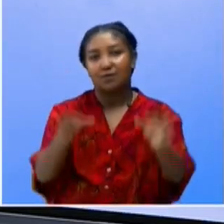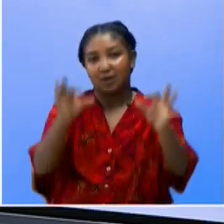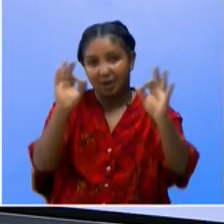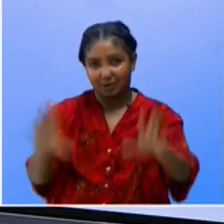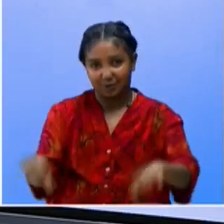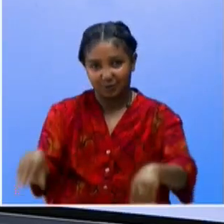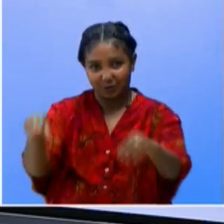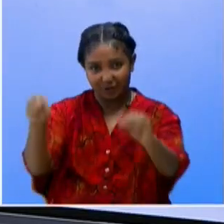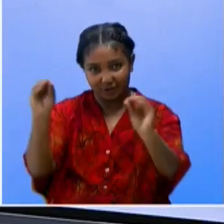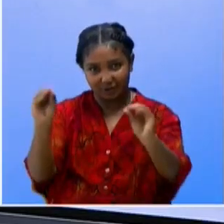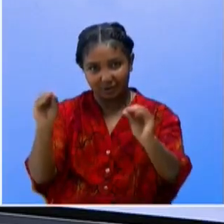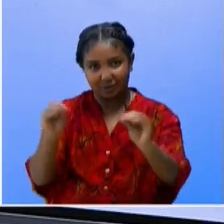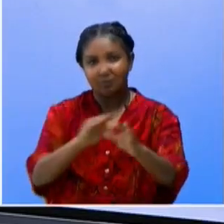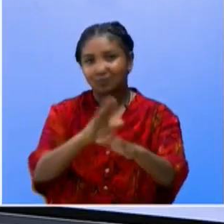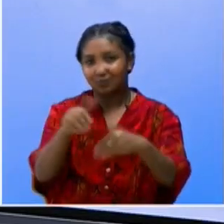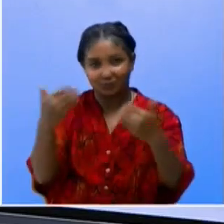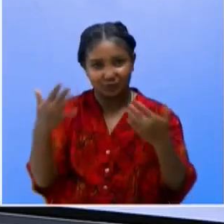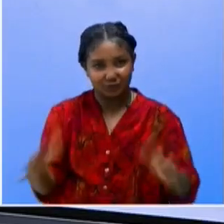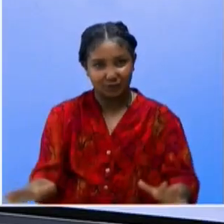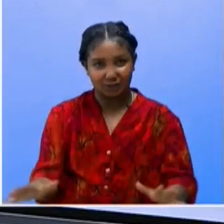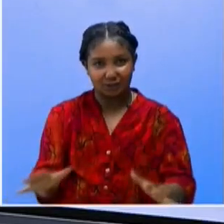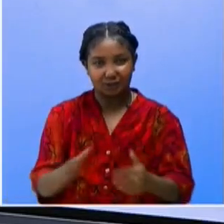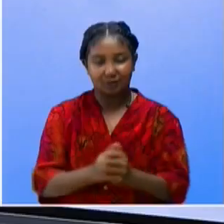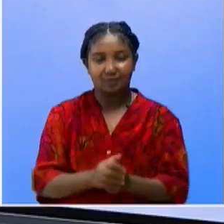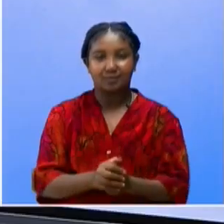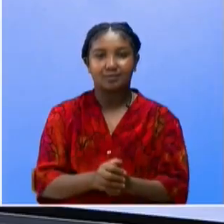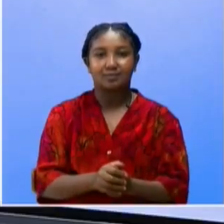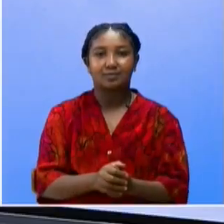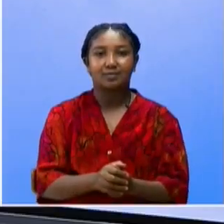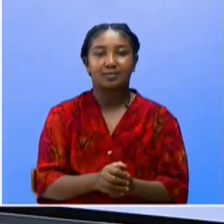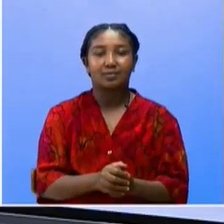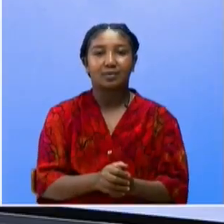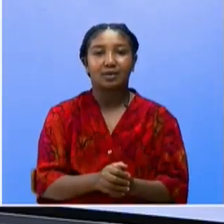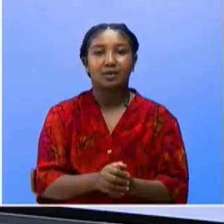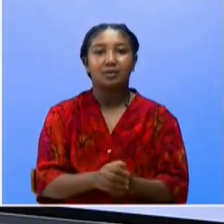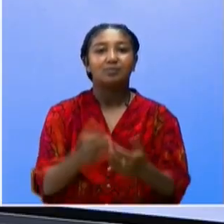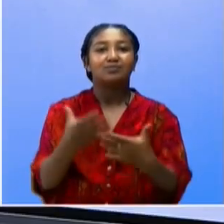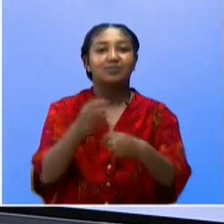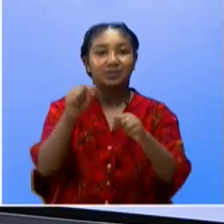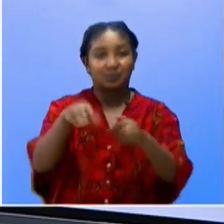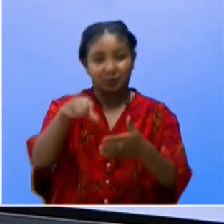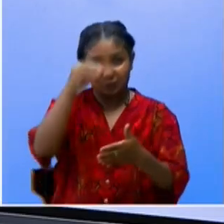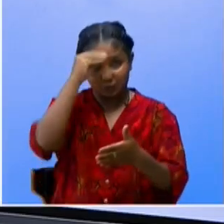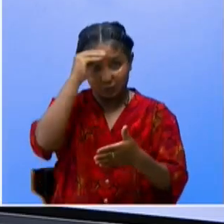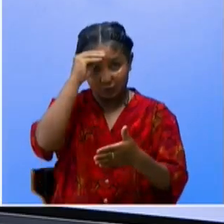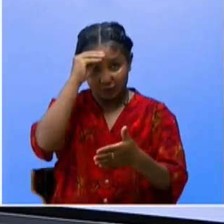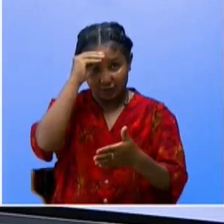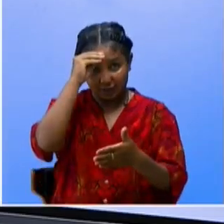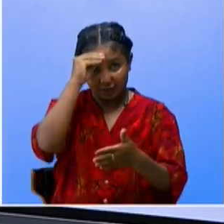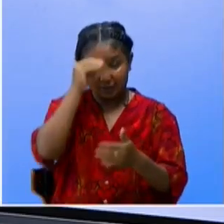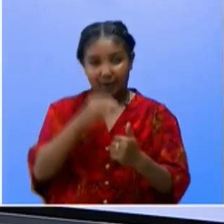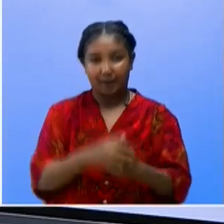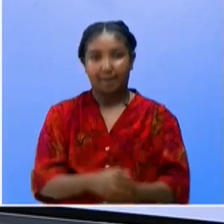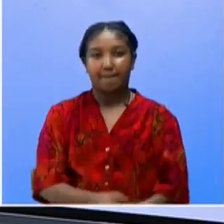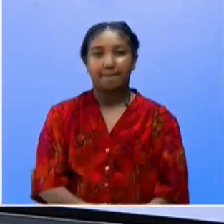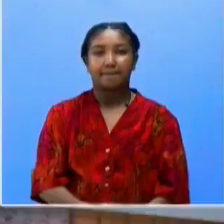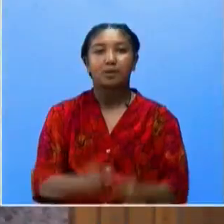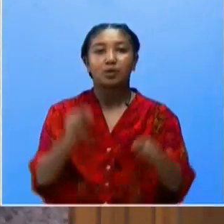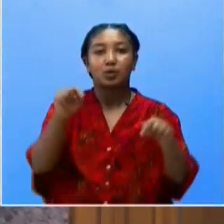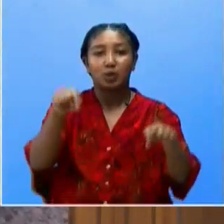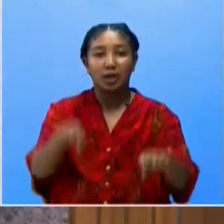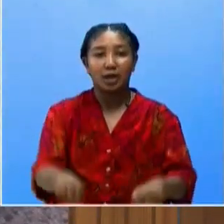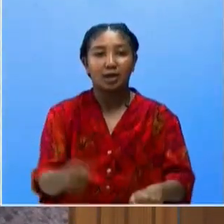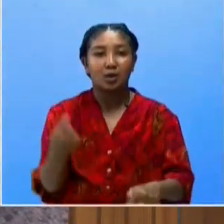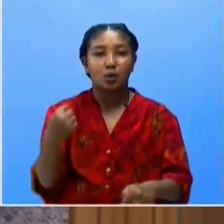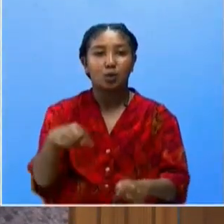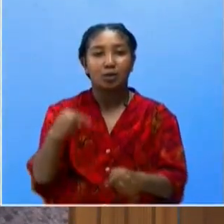student. That's all about today's lesson. To generalize what we've talked earlier, today